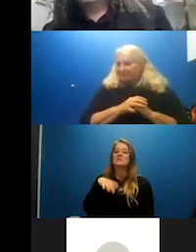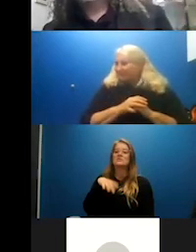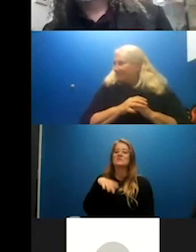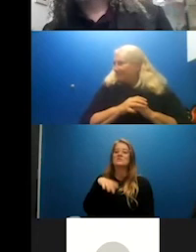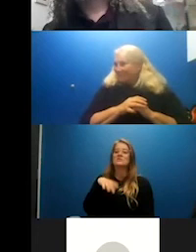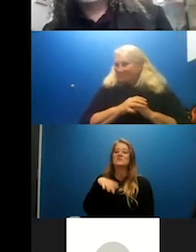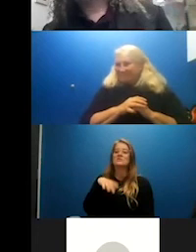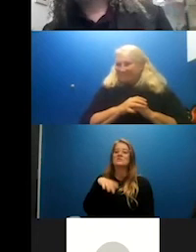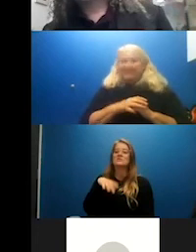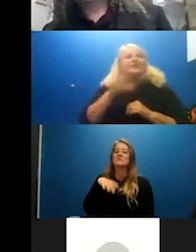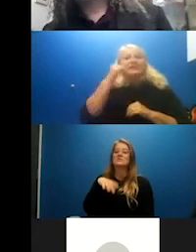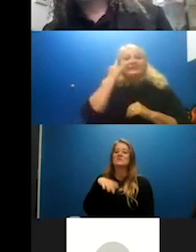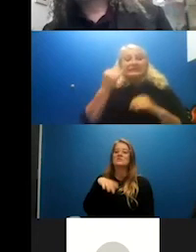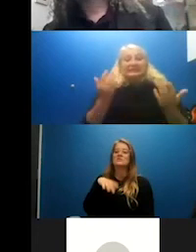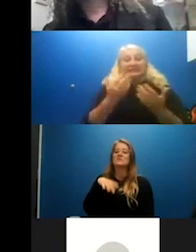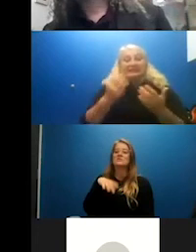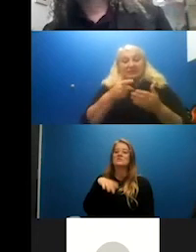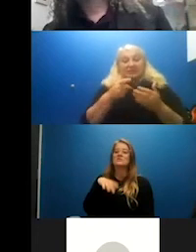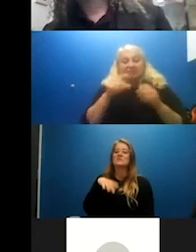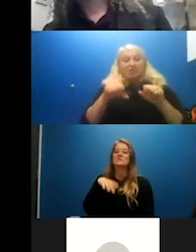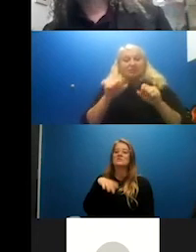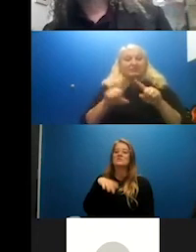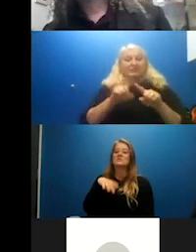here are a list of possible resources.